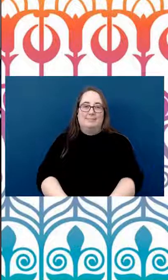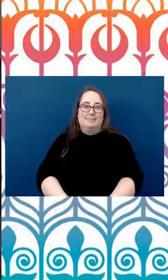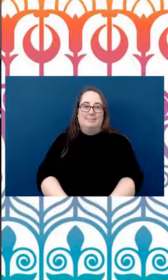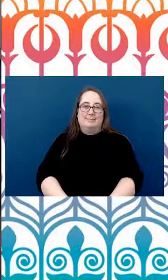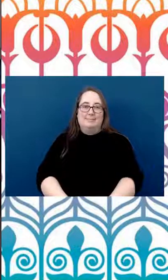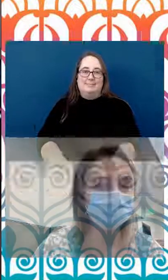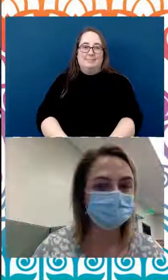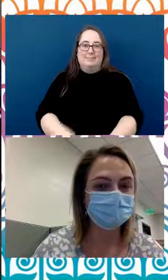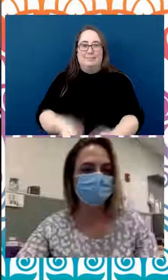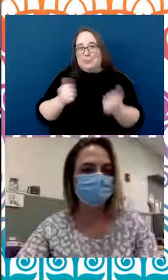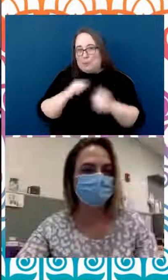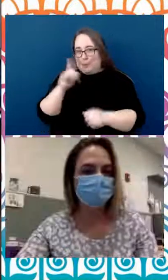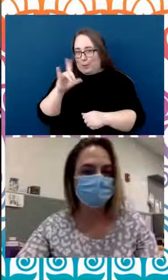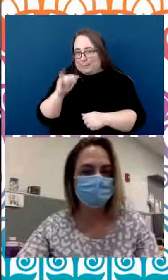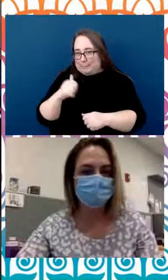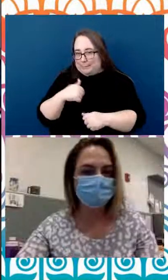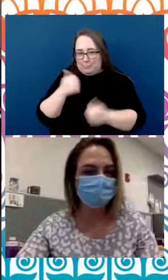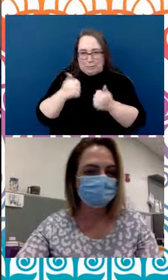Which one looks like me?